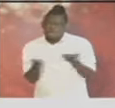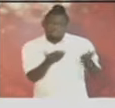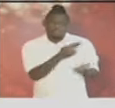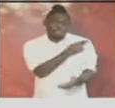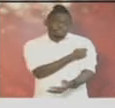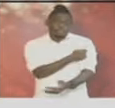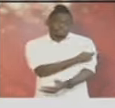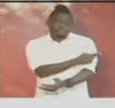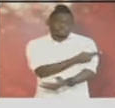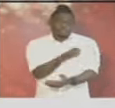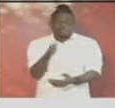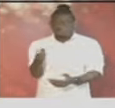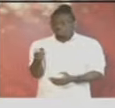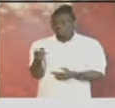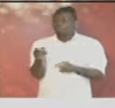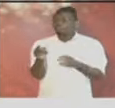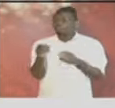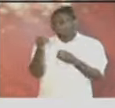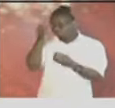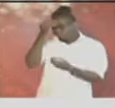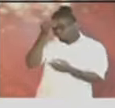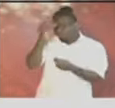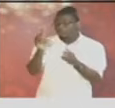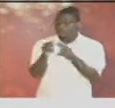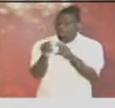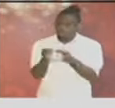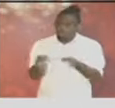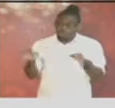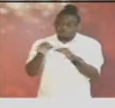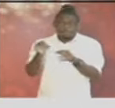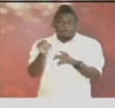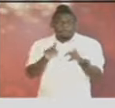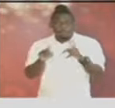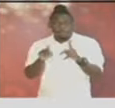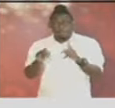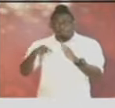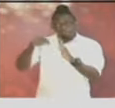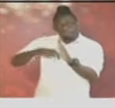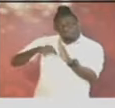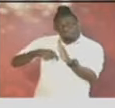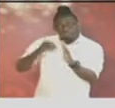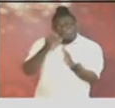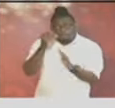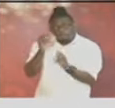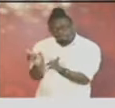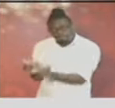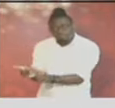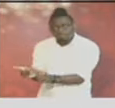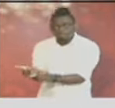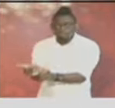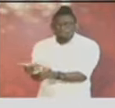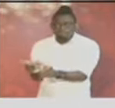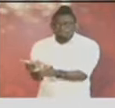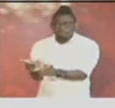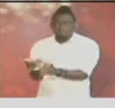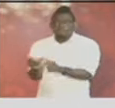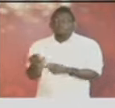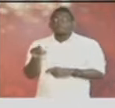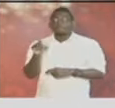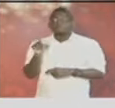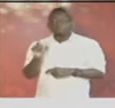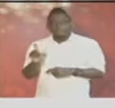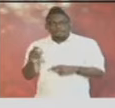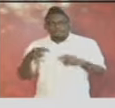even as we do the home isolation, the home quarantine, that we emphasize these points. The person who was